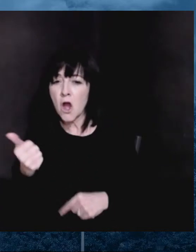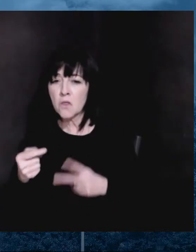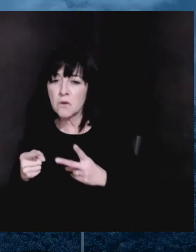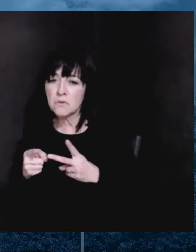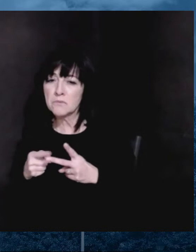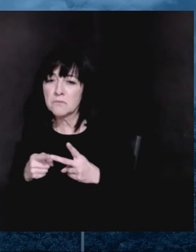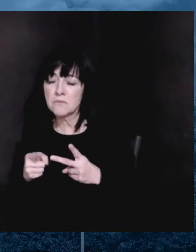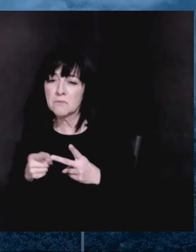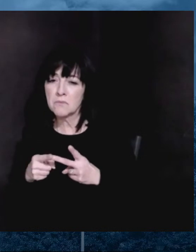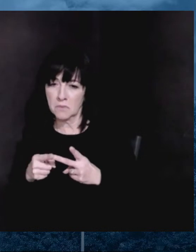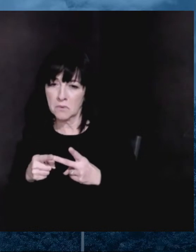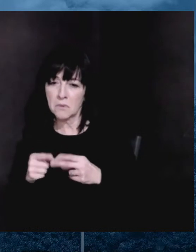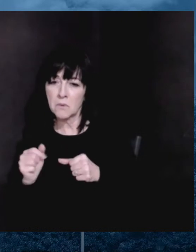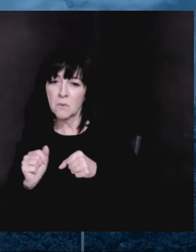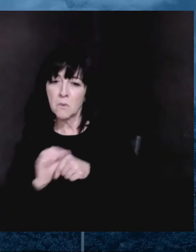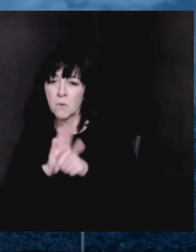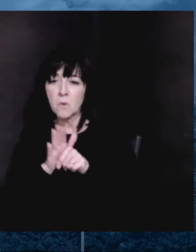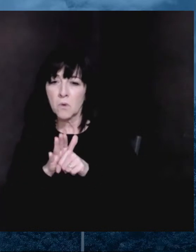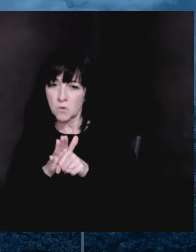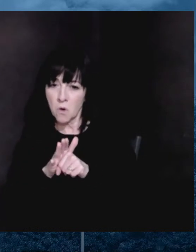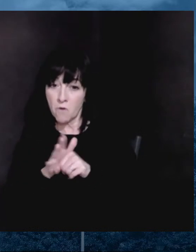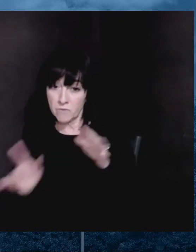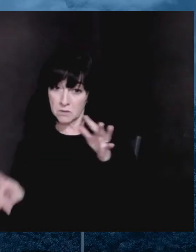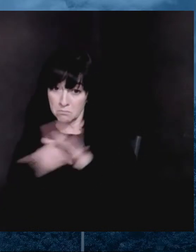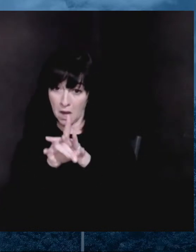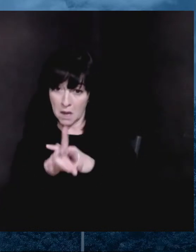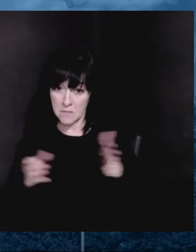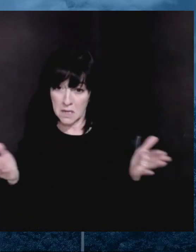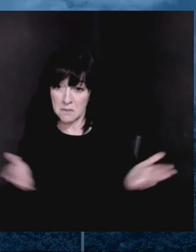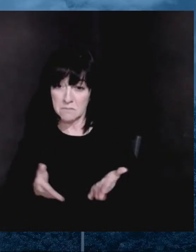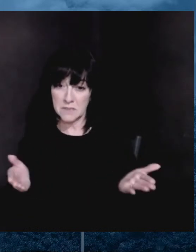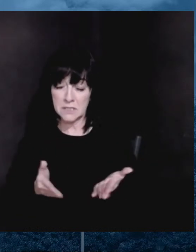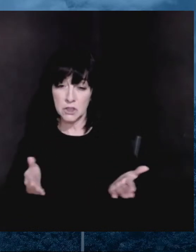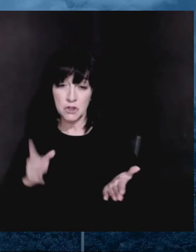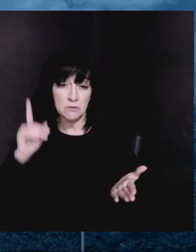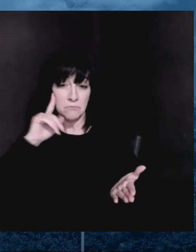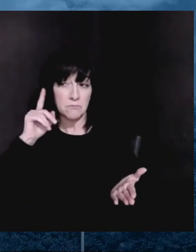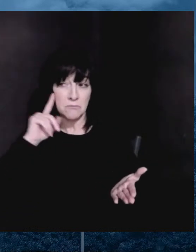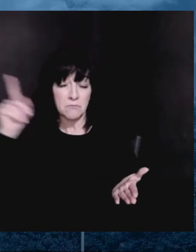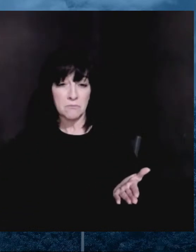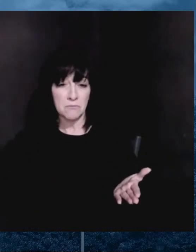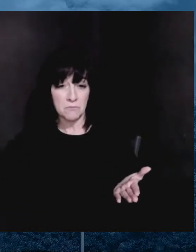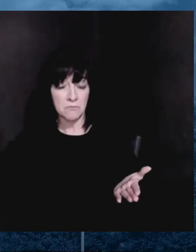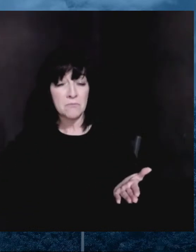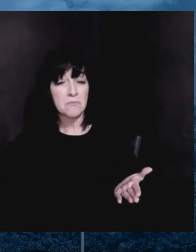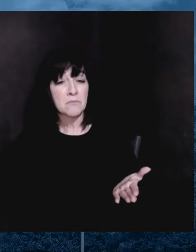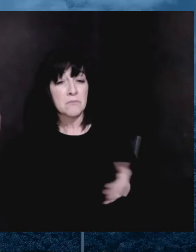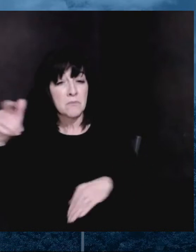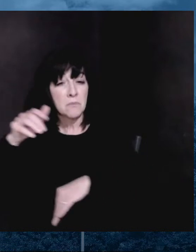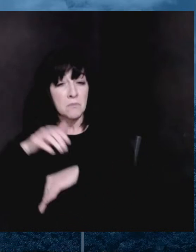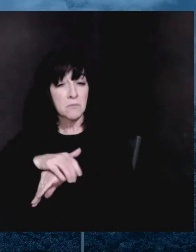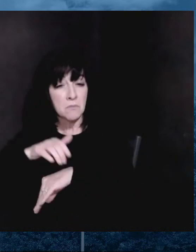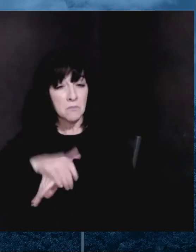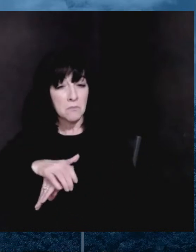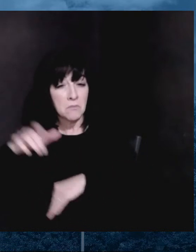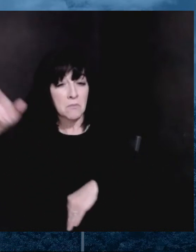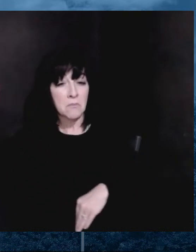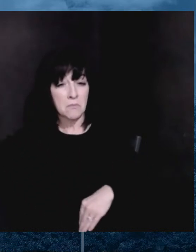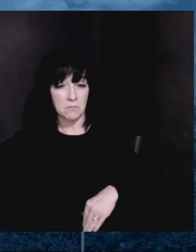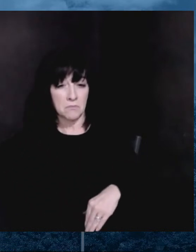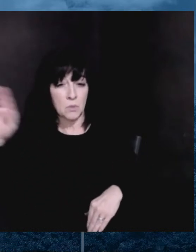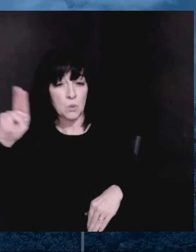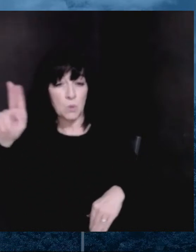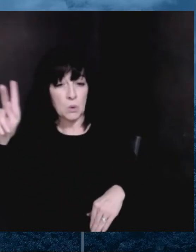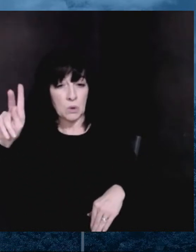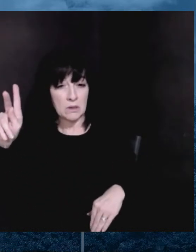in the state, and if we know, and if we have identified the other more contagious